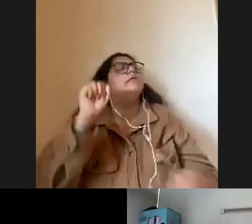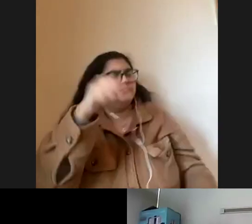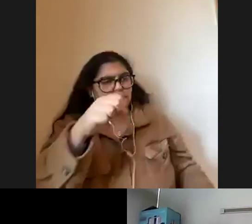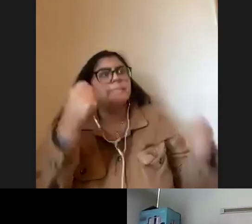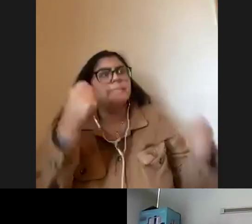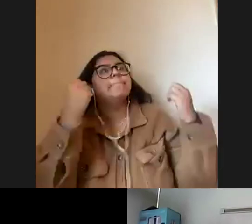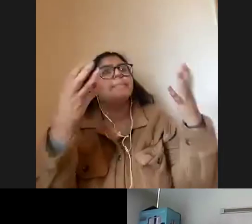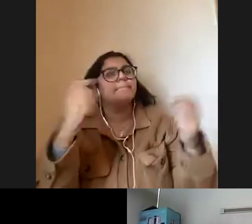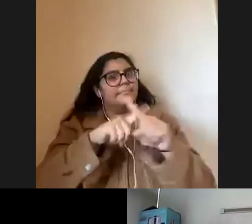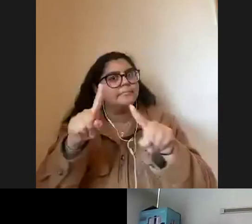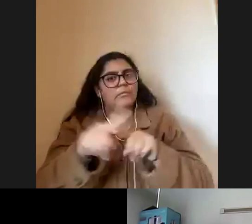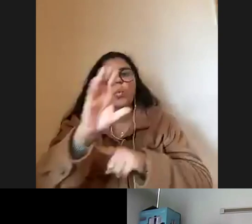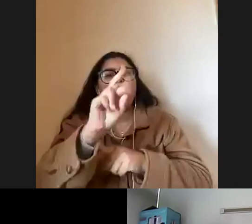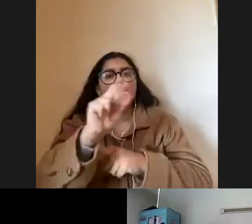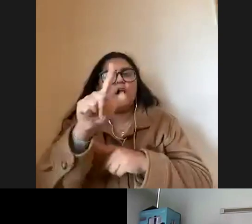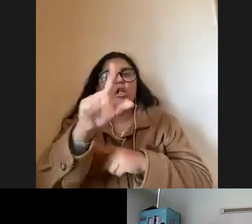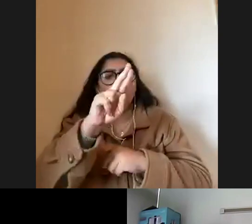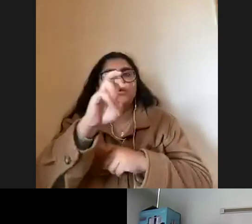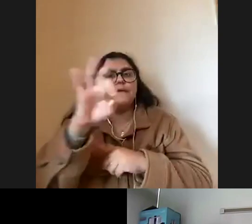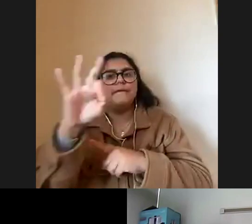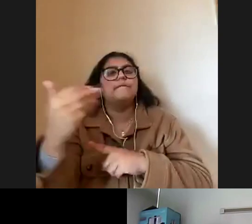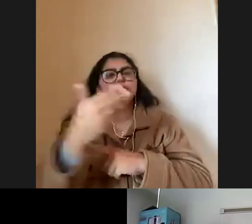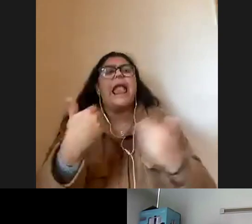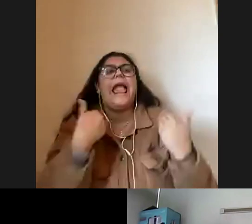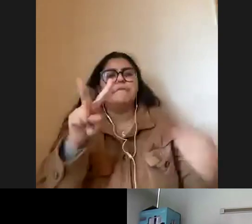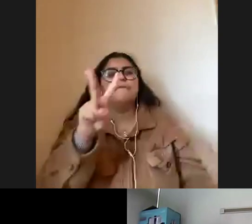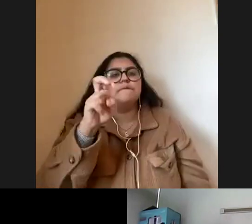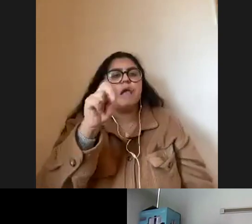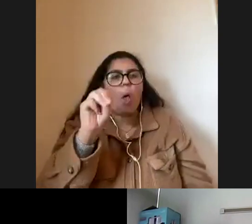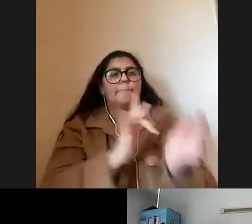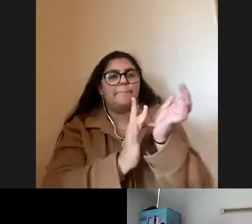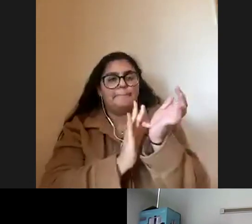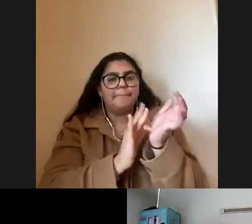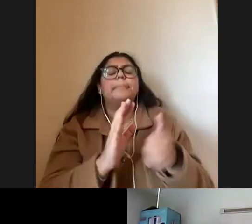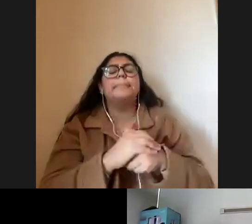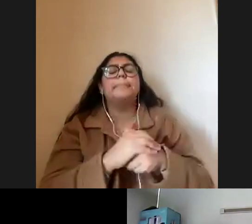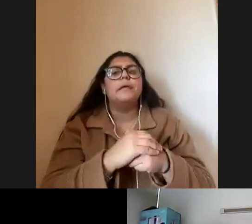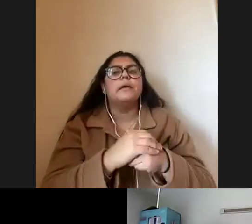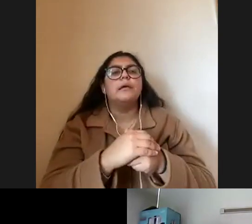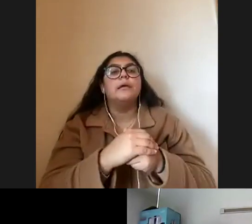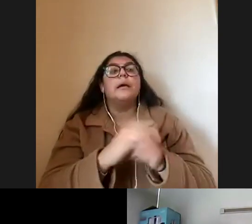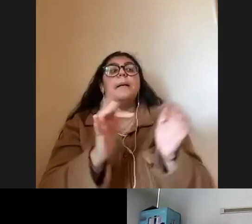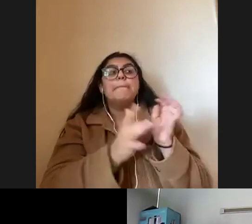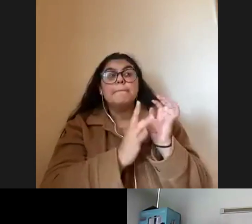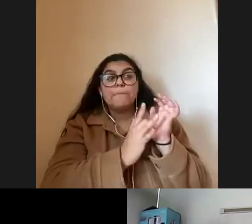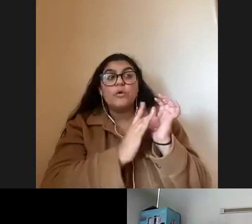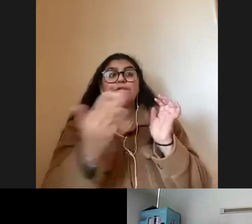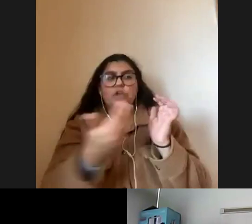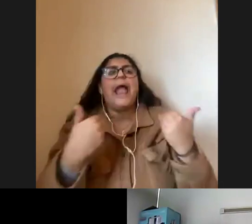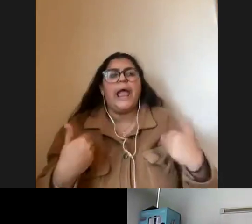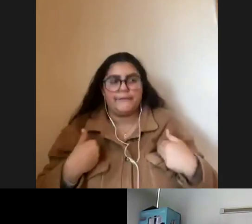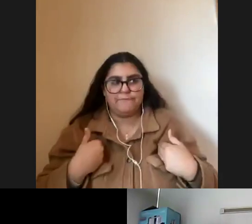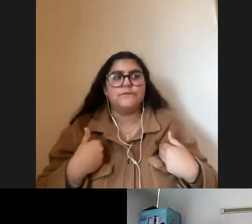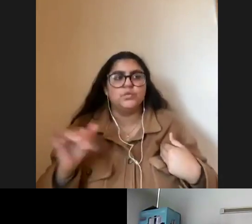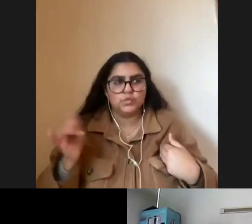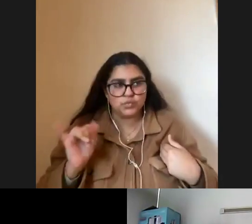especially coral reef fishes, are venomous. As far as poison goes, there are some poisonous fish as well.